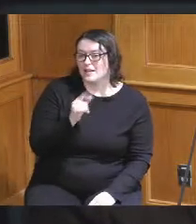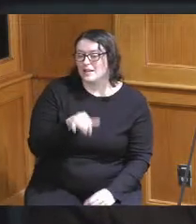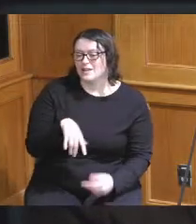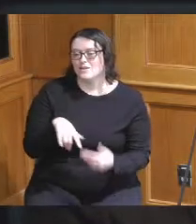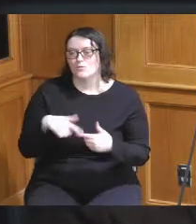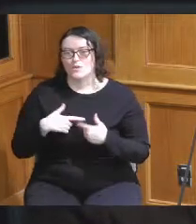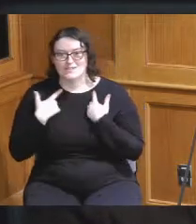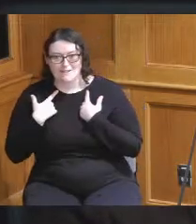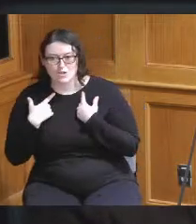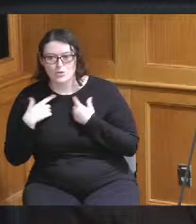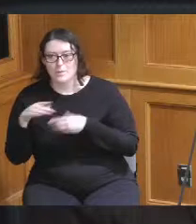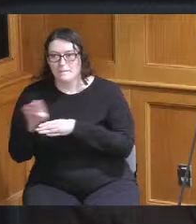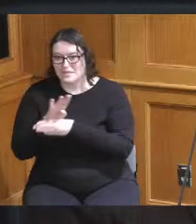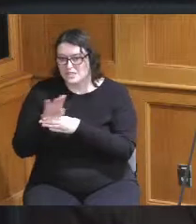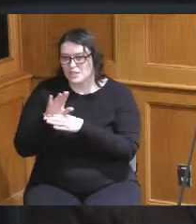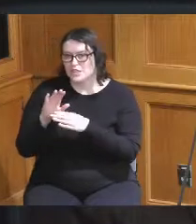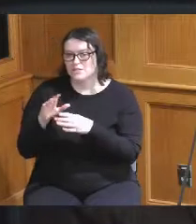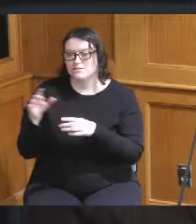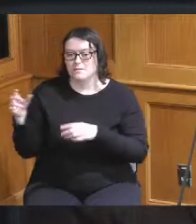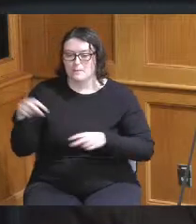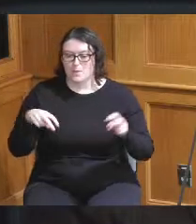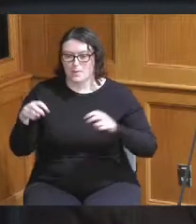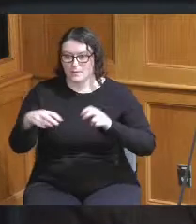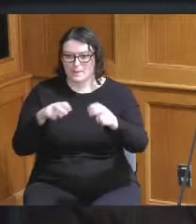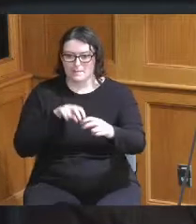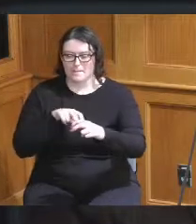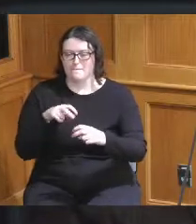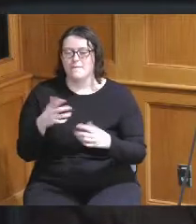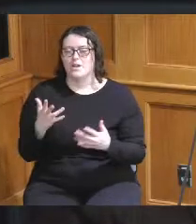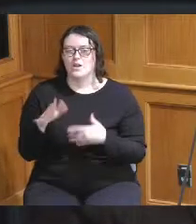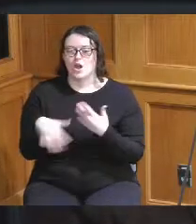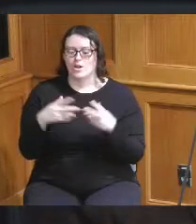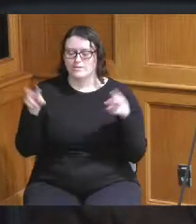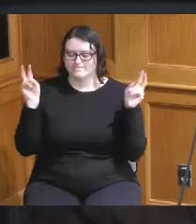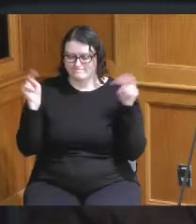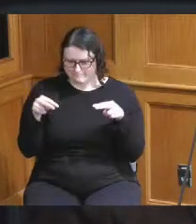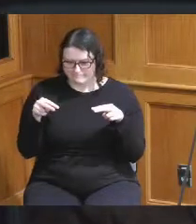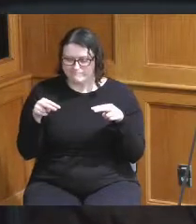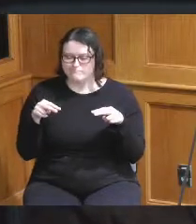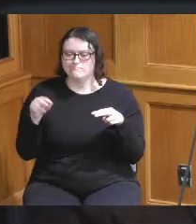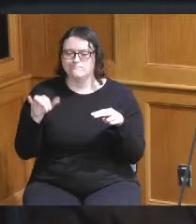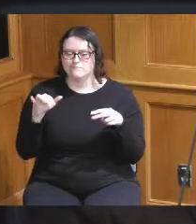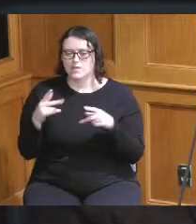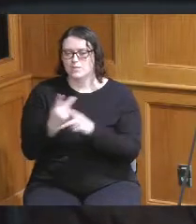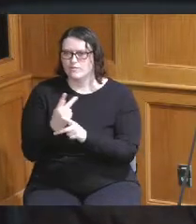community was there. And so we asked them to take a look at this and figure out if we